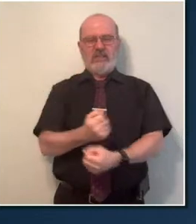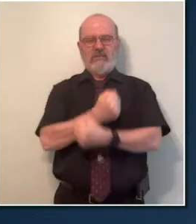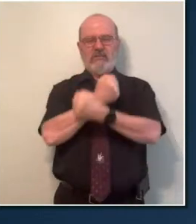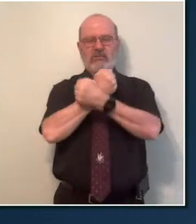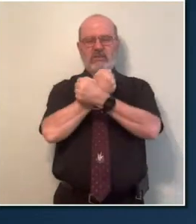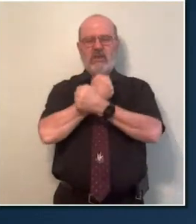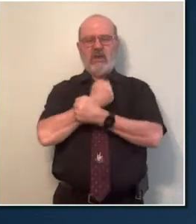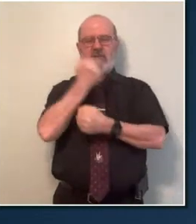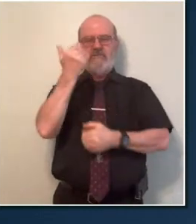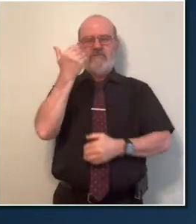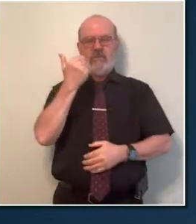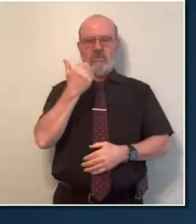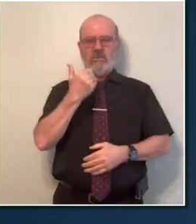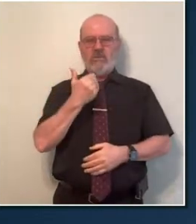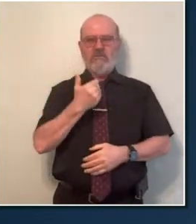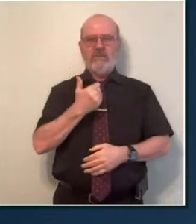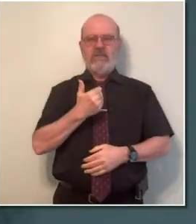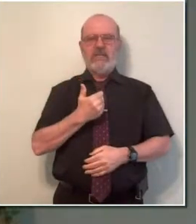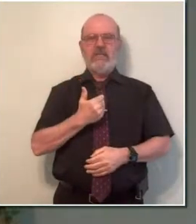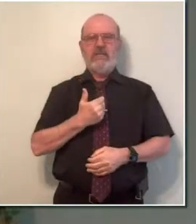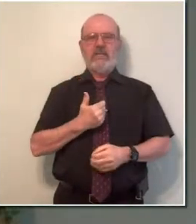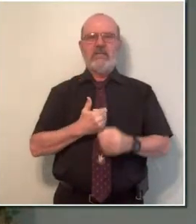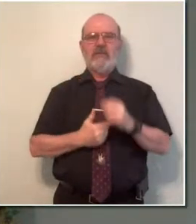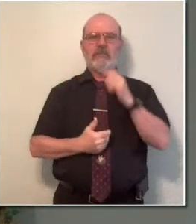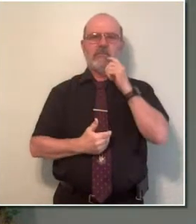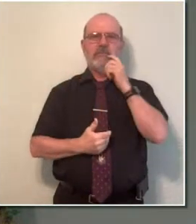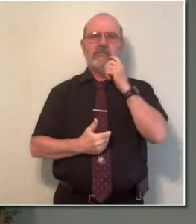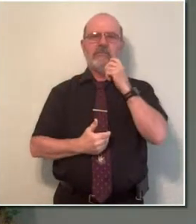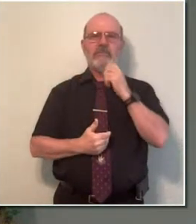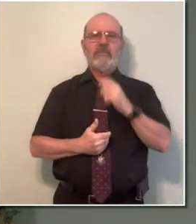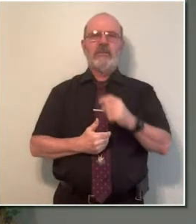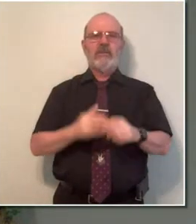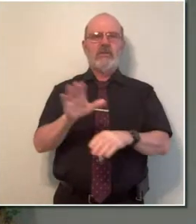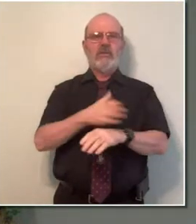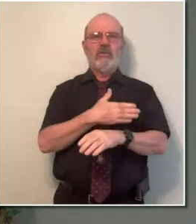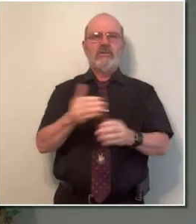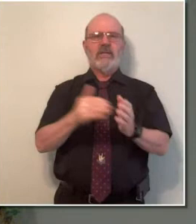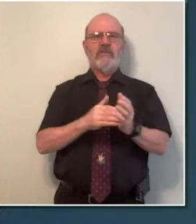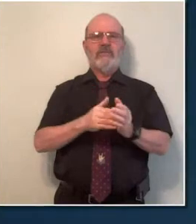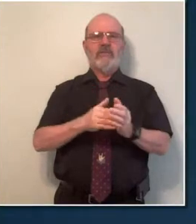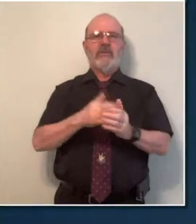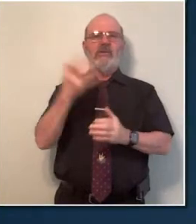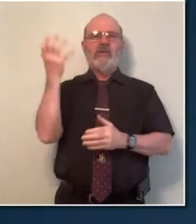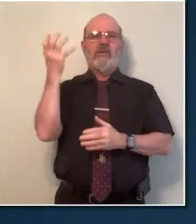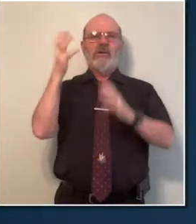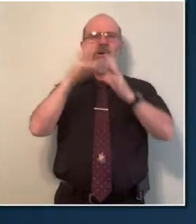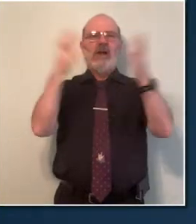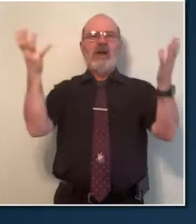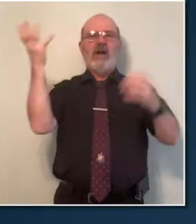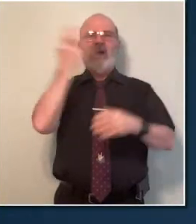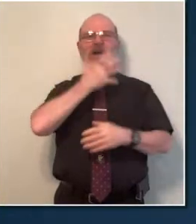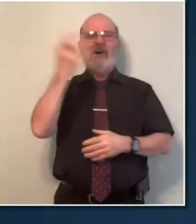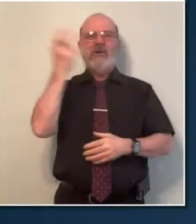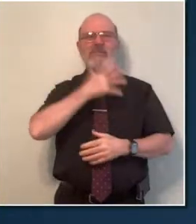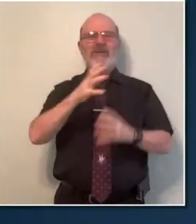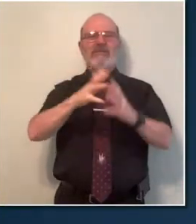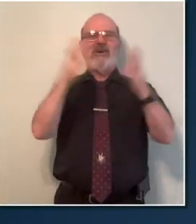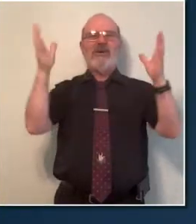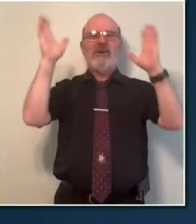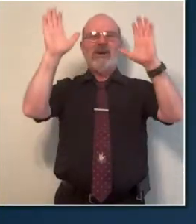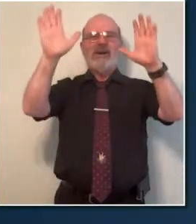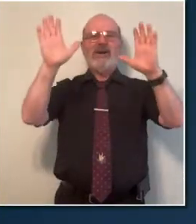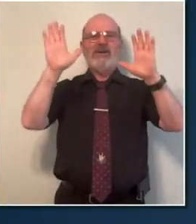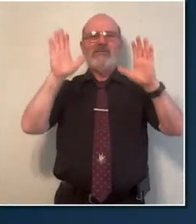Savior's love for me. The chorus one more time. Oh, how marvelous, oh,